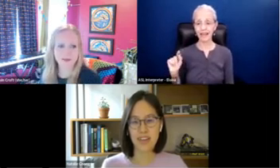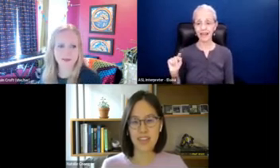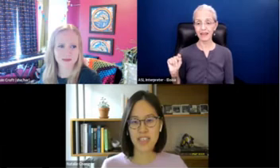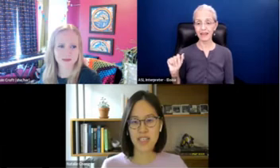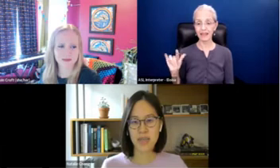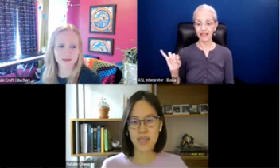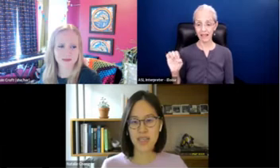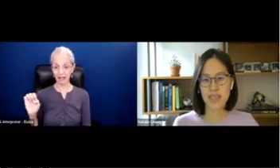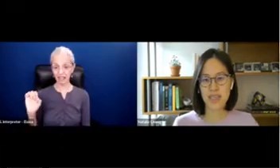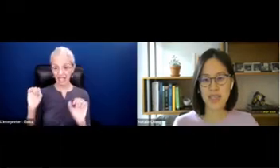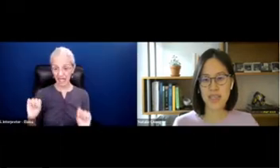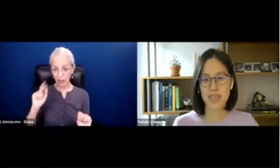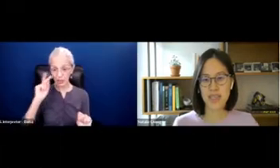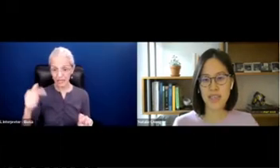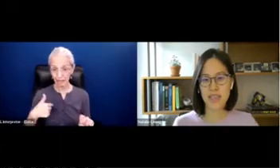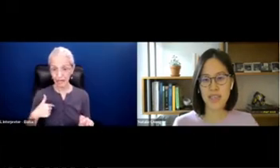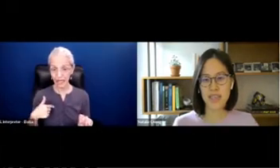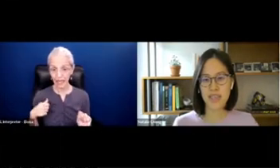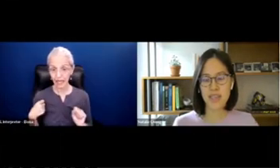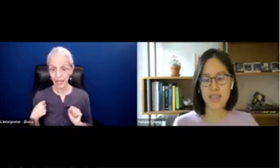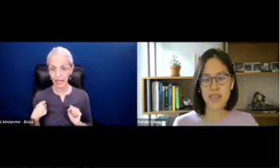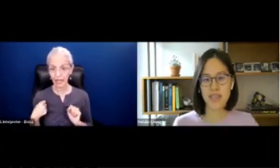Can you all see me?